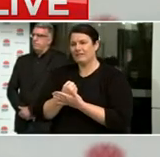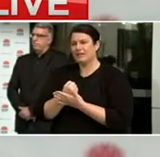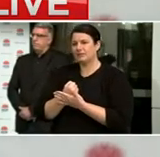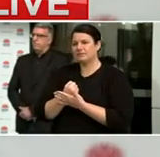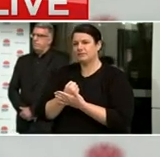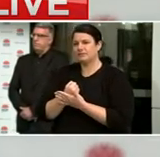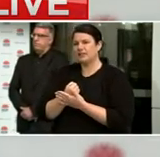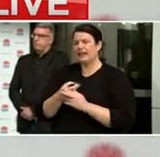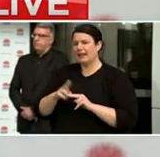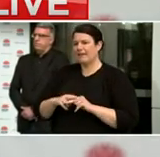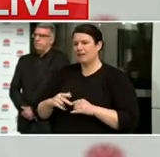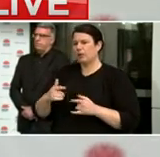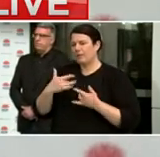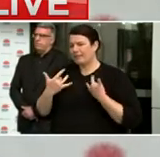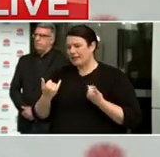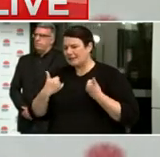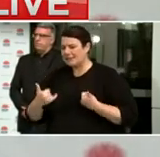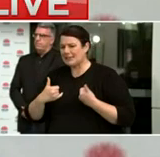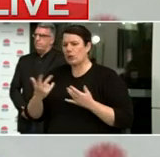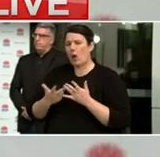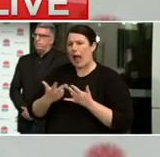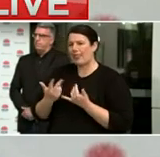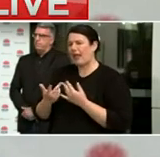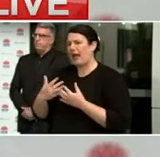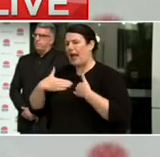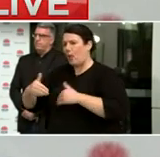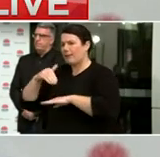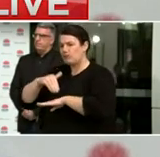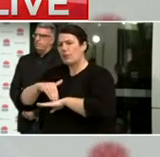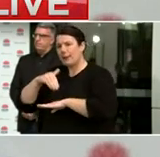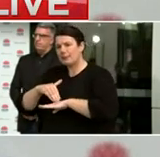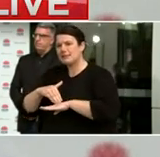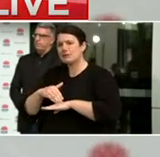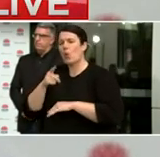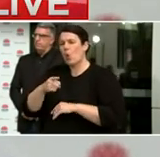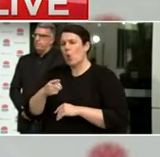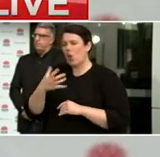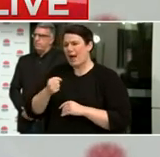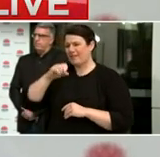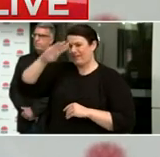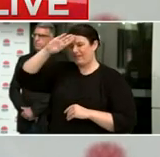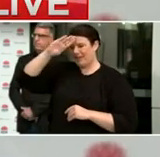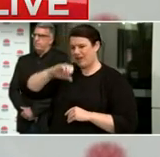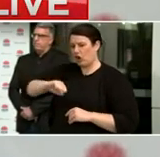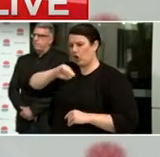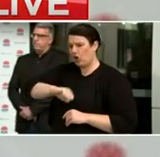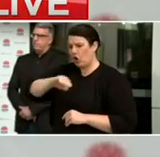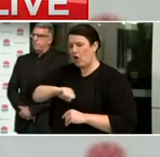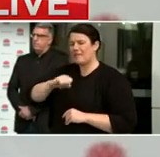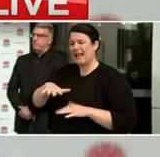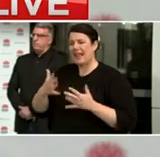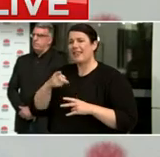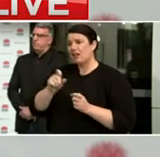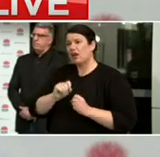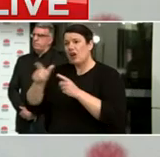other underlying chronic diseases, or if you develop symptoms that you need to access urgent care,